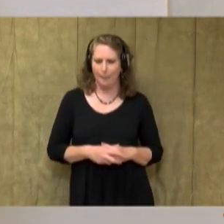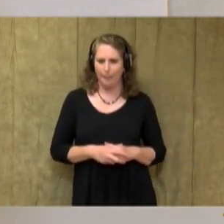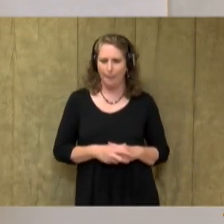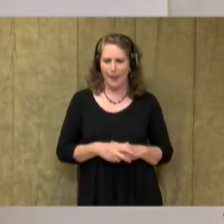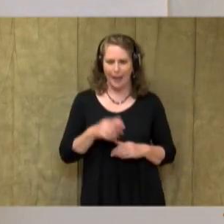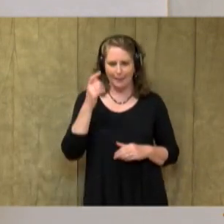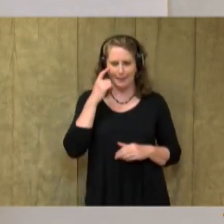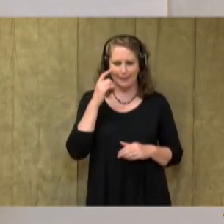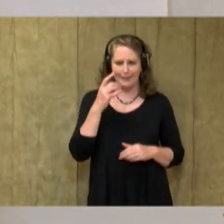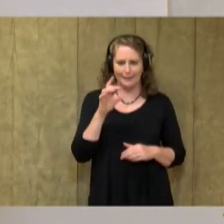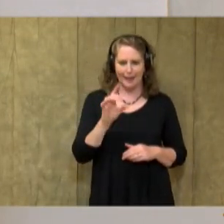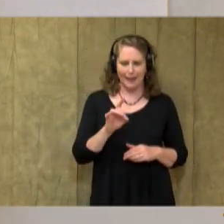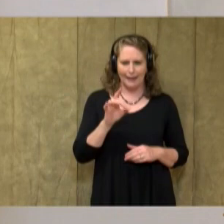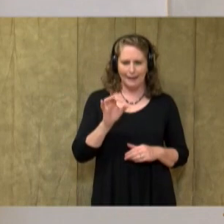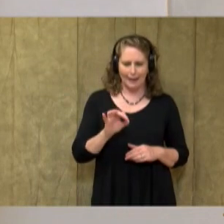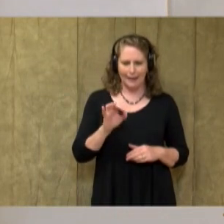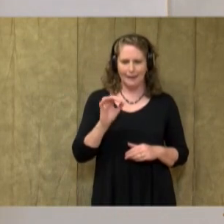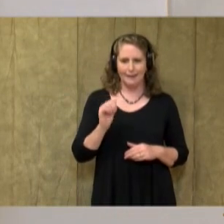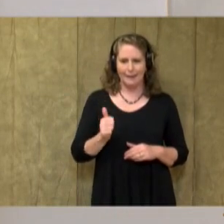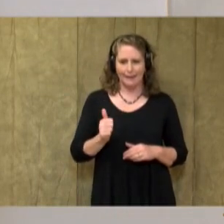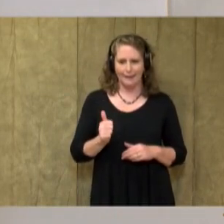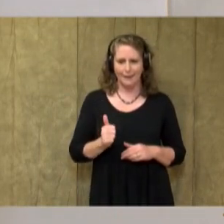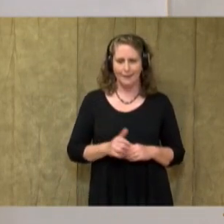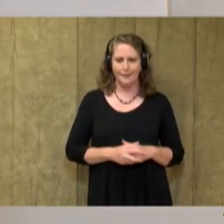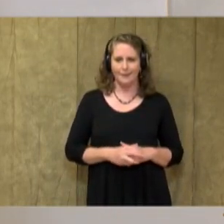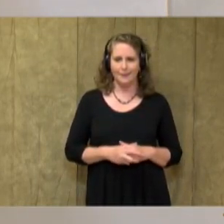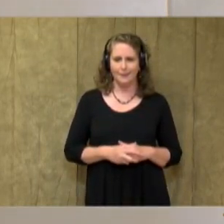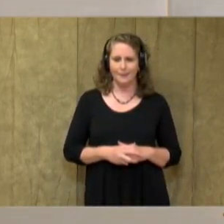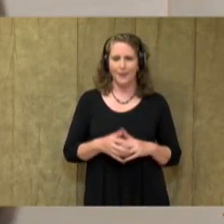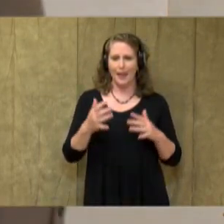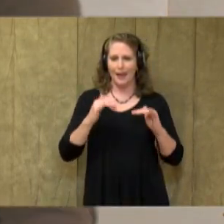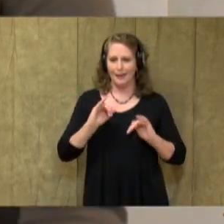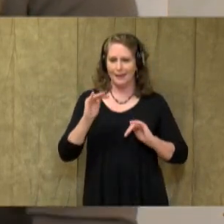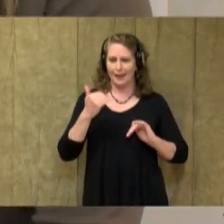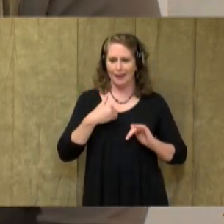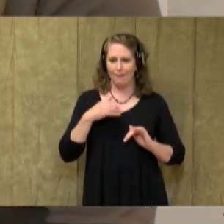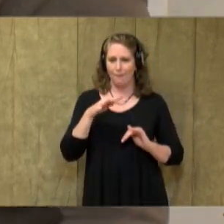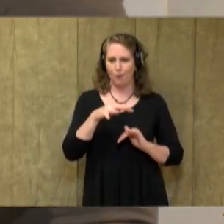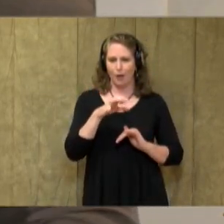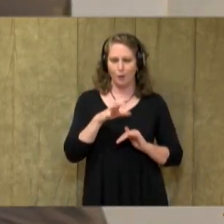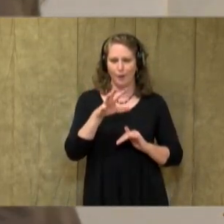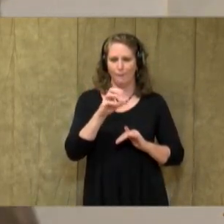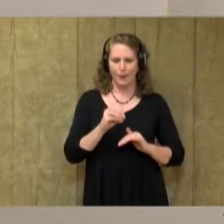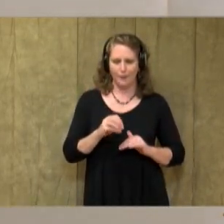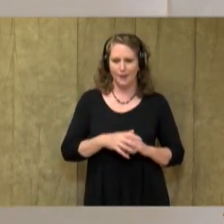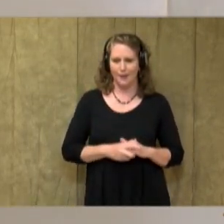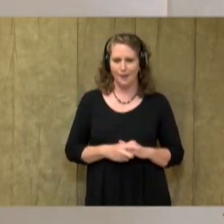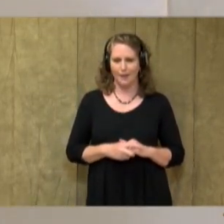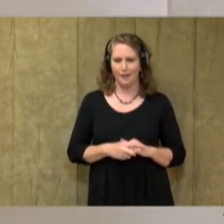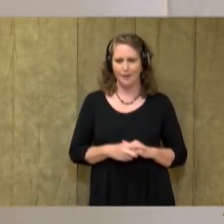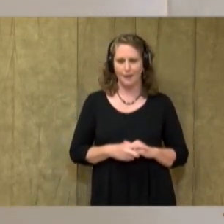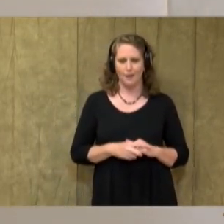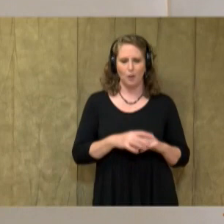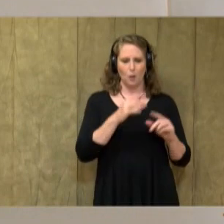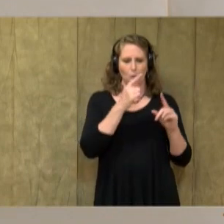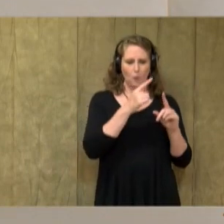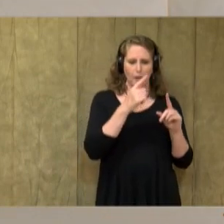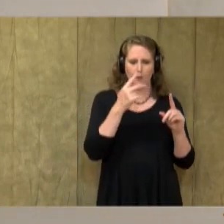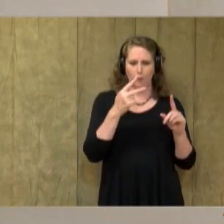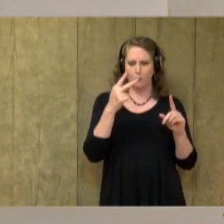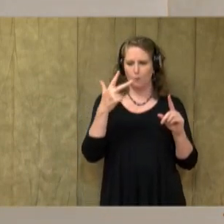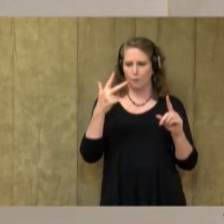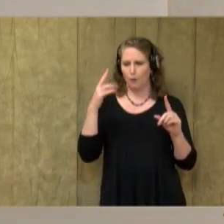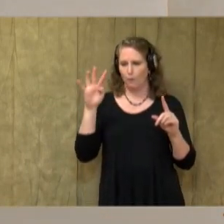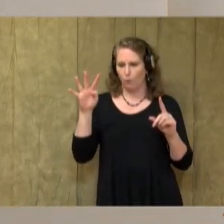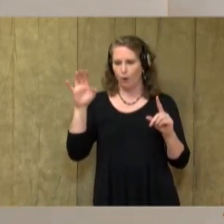8, 9, 10. So I still have 450. 100, 200,